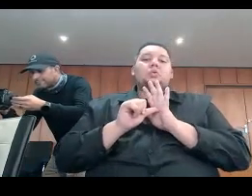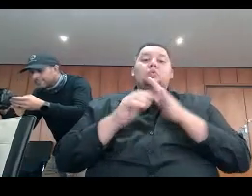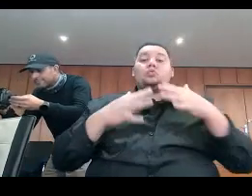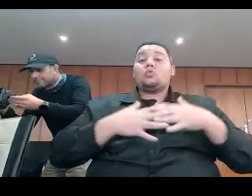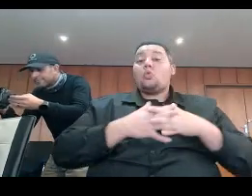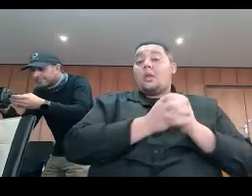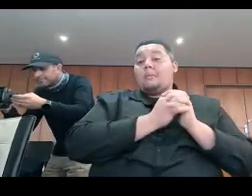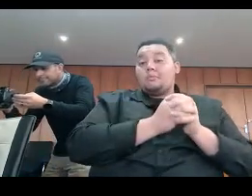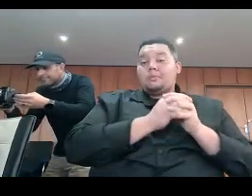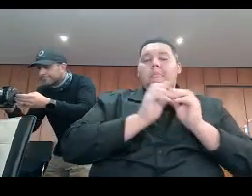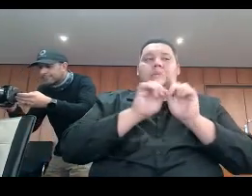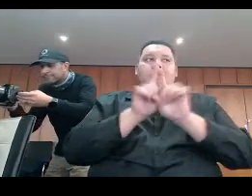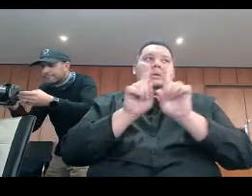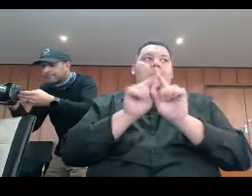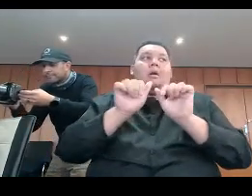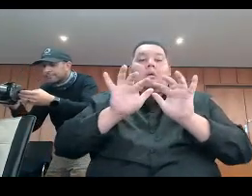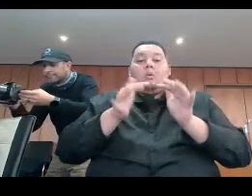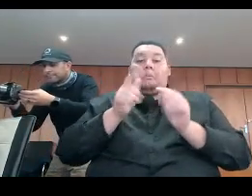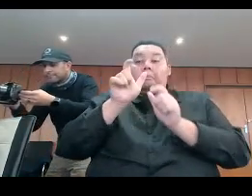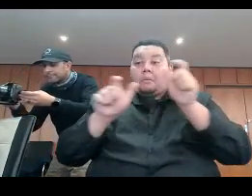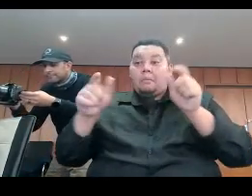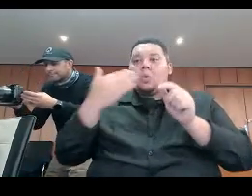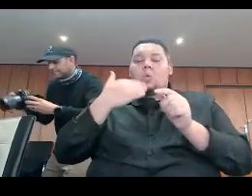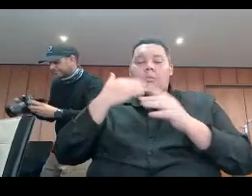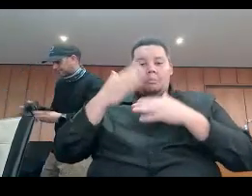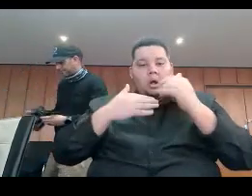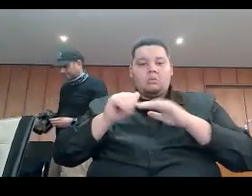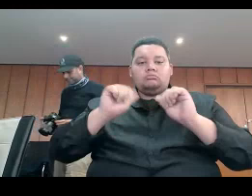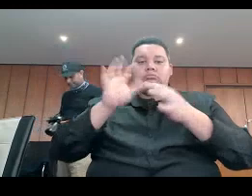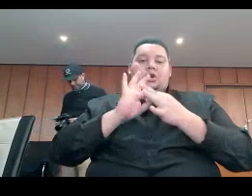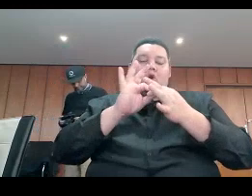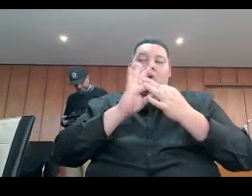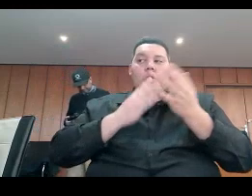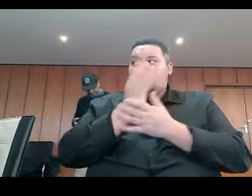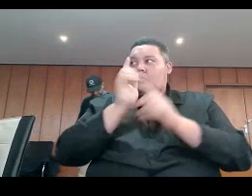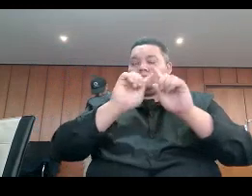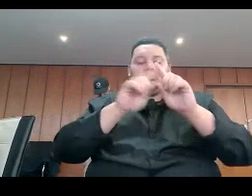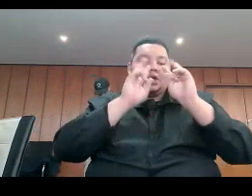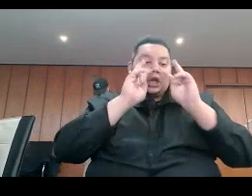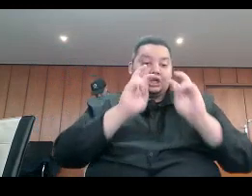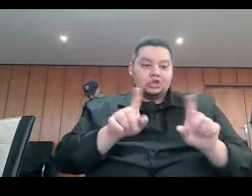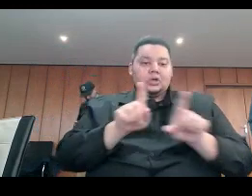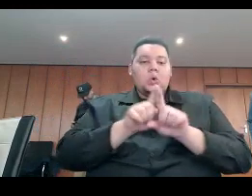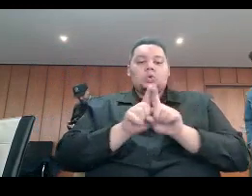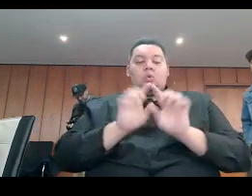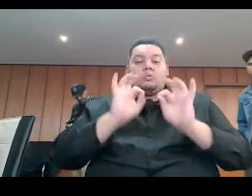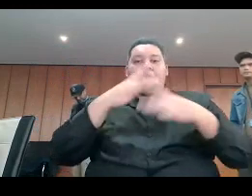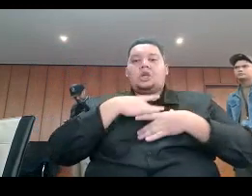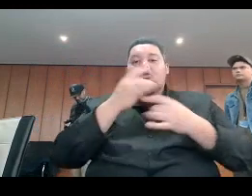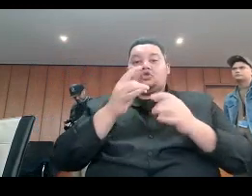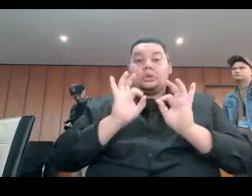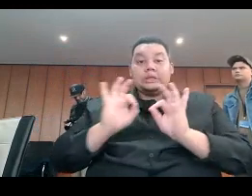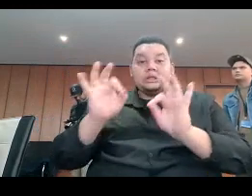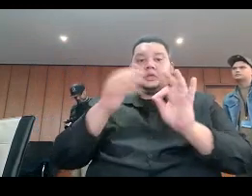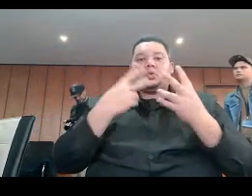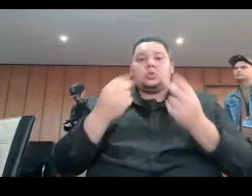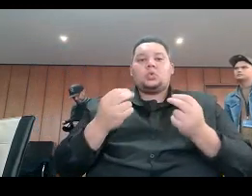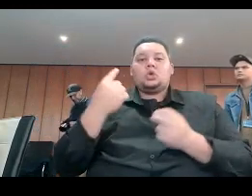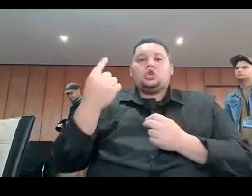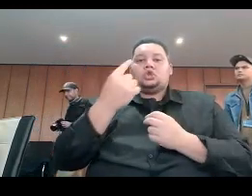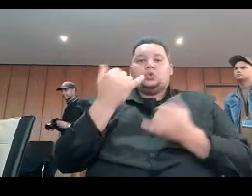collaboration and how people have built relationships through research and through common interest. That's what we're doing with